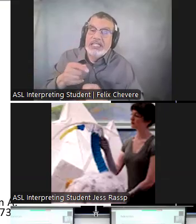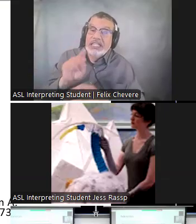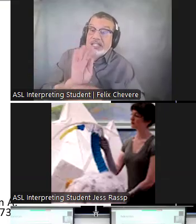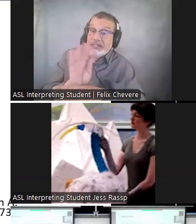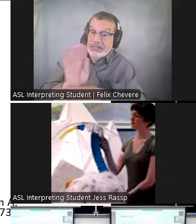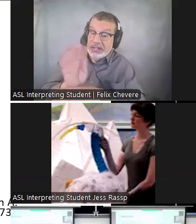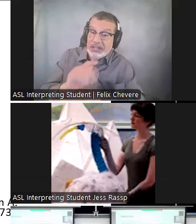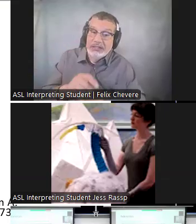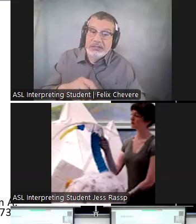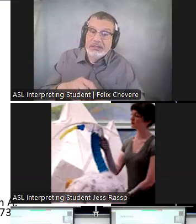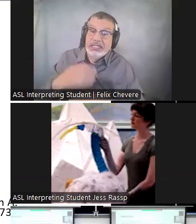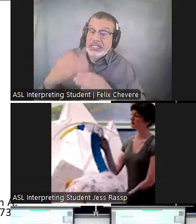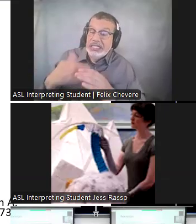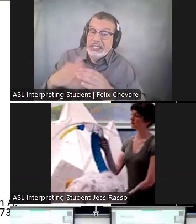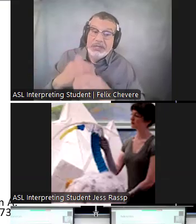at ccardona, which is